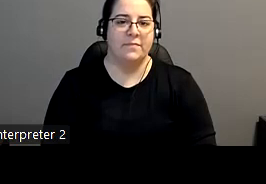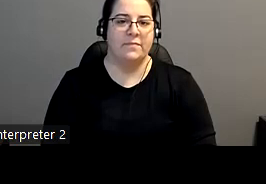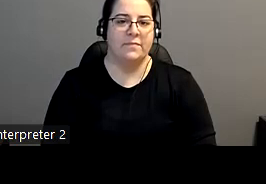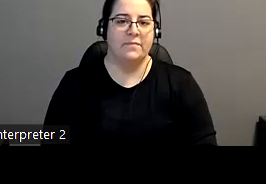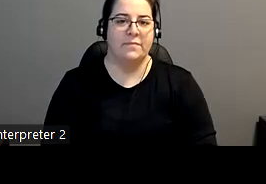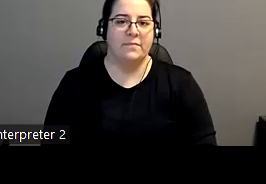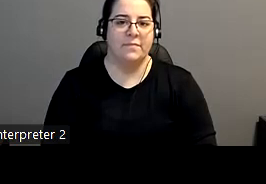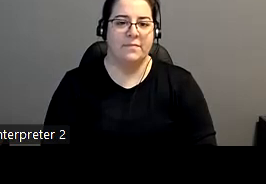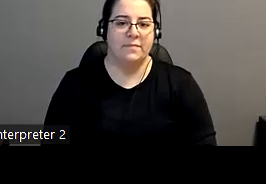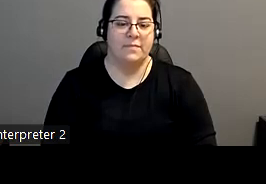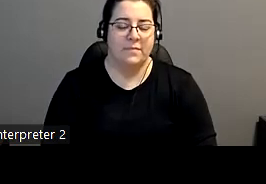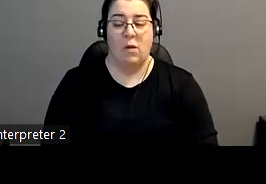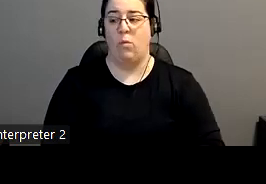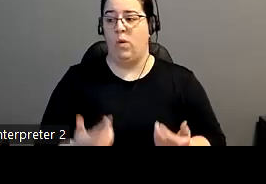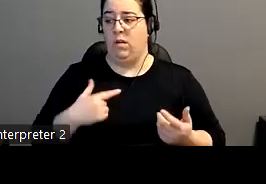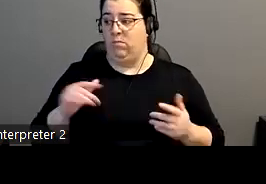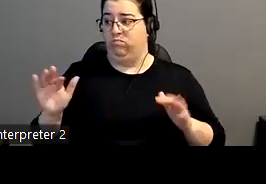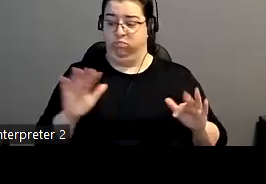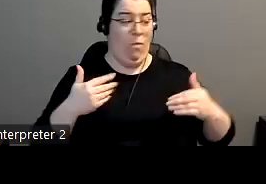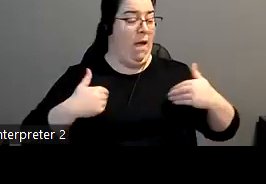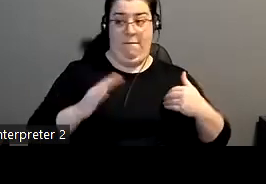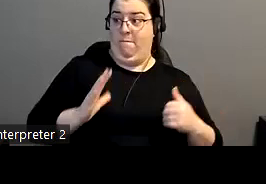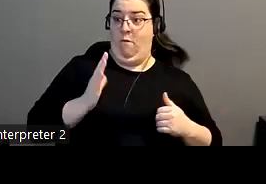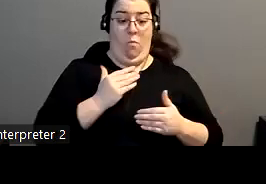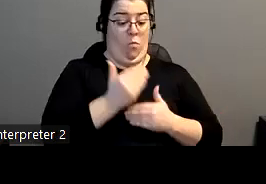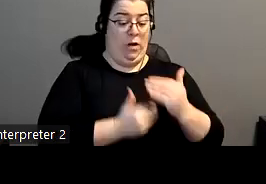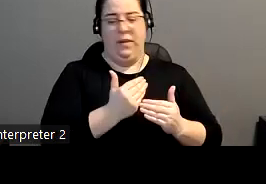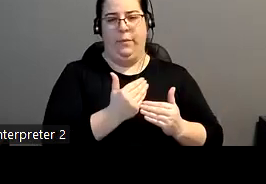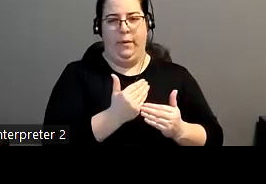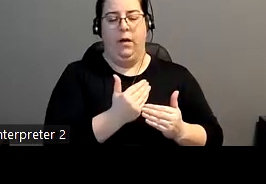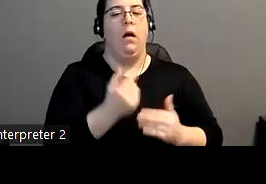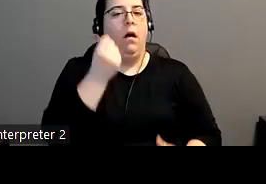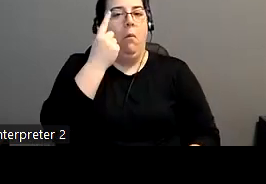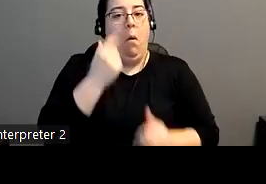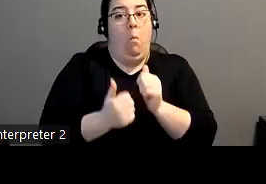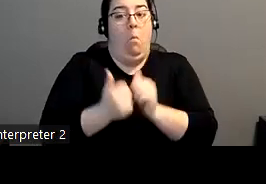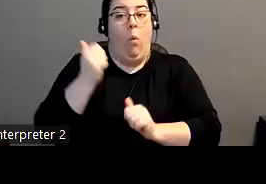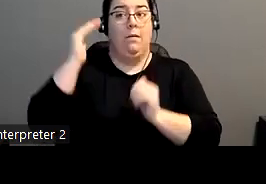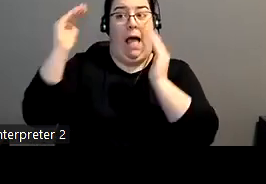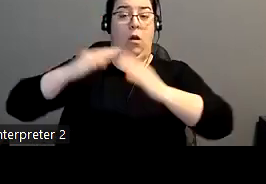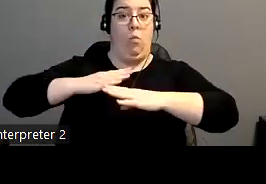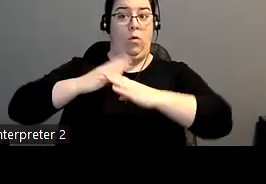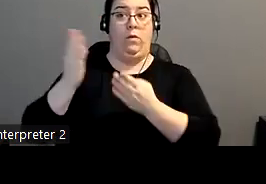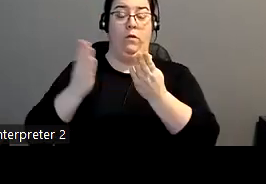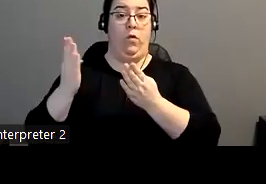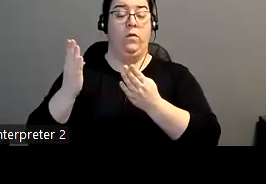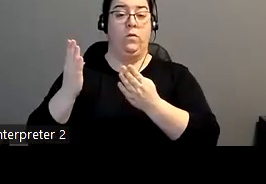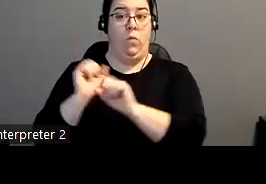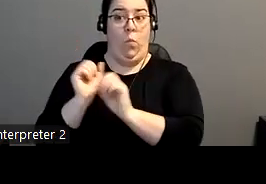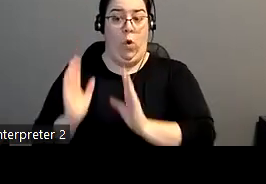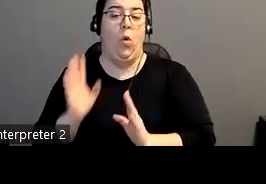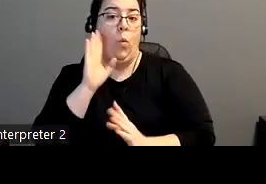protective services workers will call 911 in the States